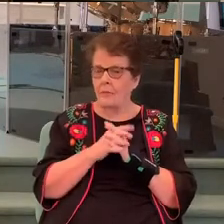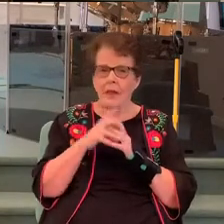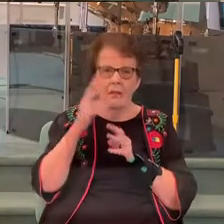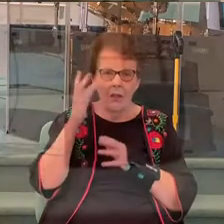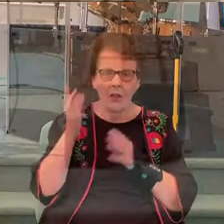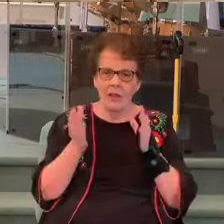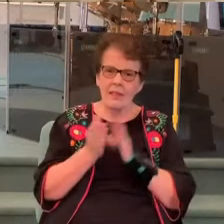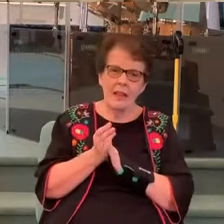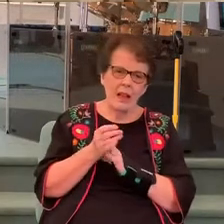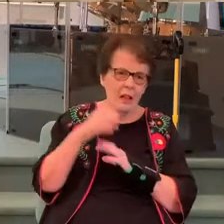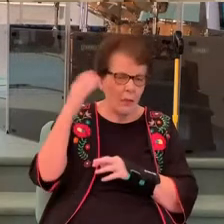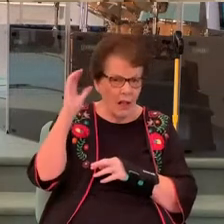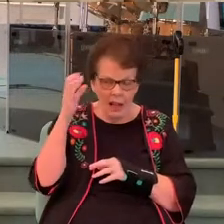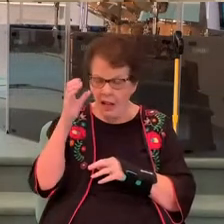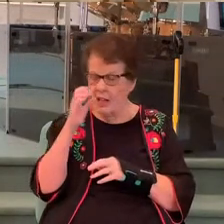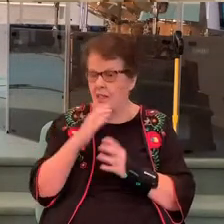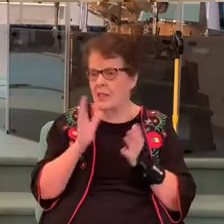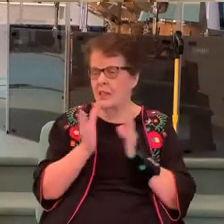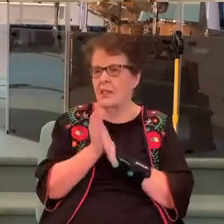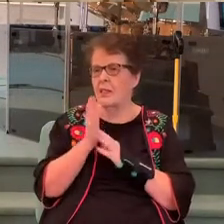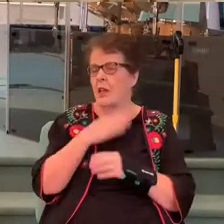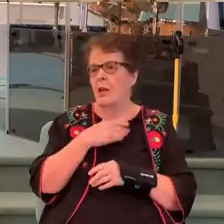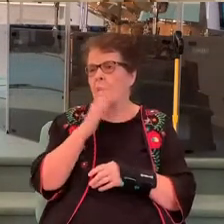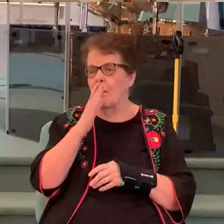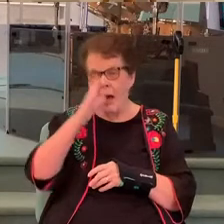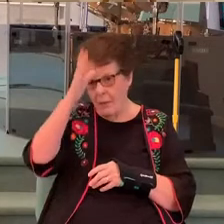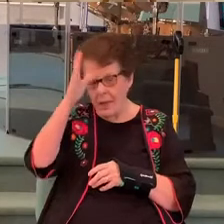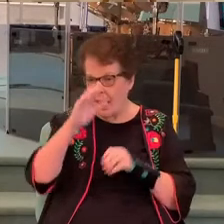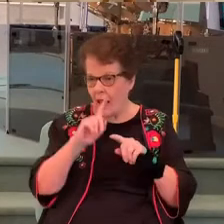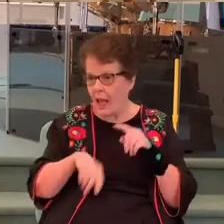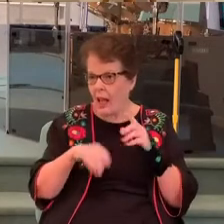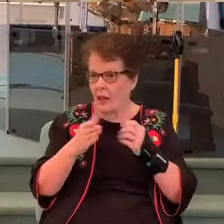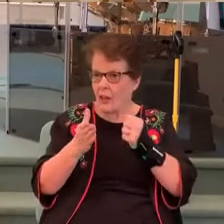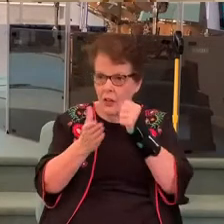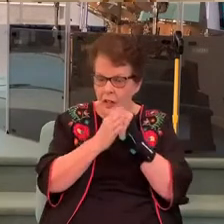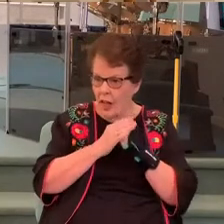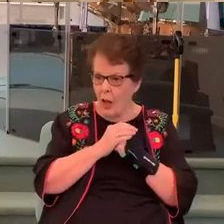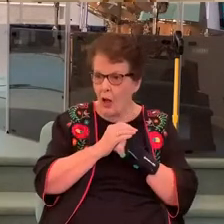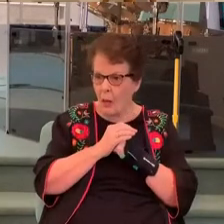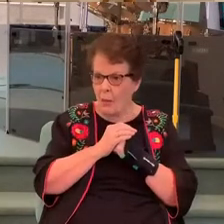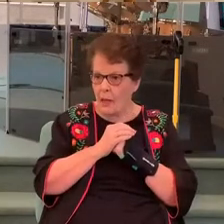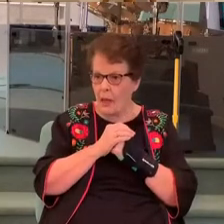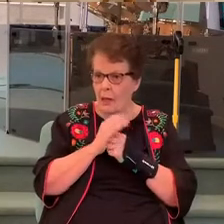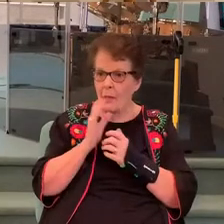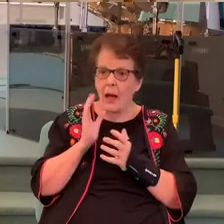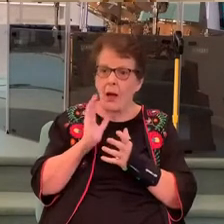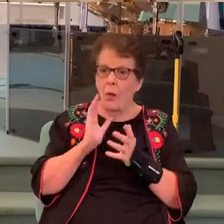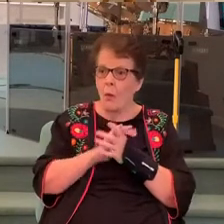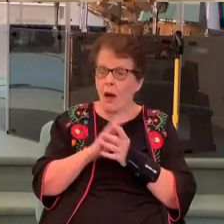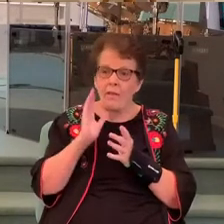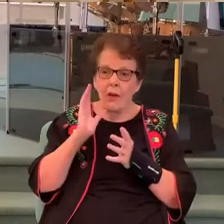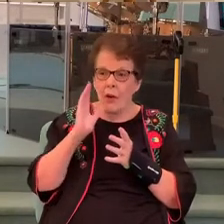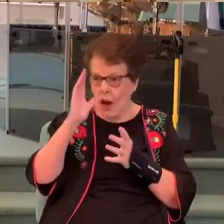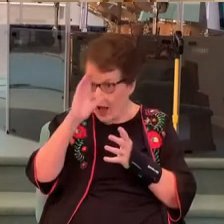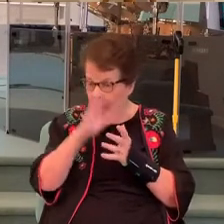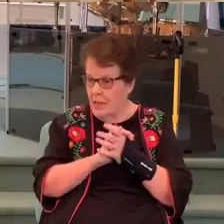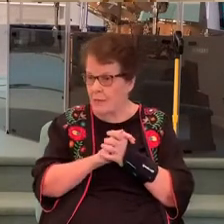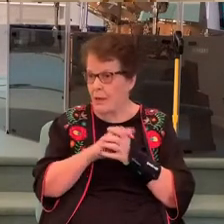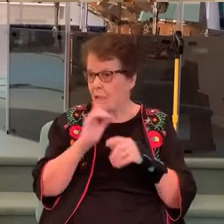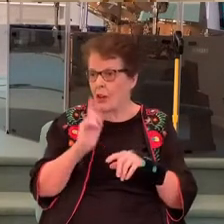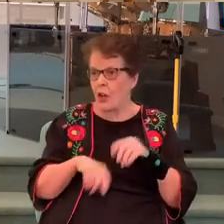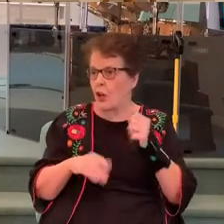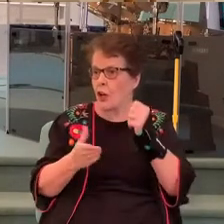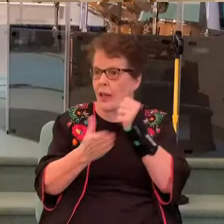dad couldn't come through. My neighbor couldn't come through. My boss couldn't come through. My spouse couldn't come through. And so what I'm going to do at the 11th